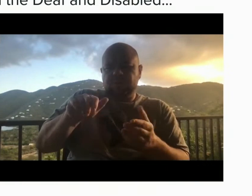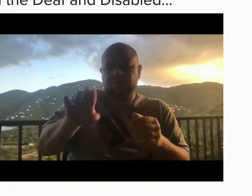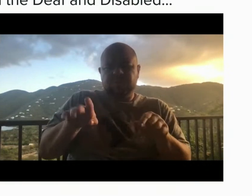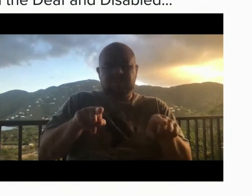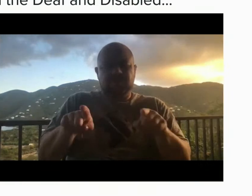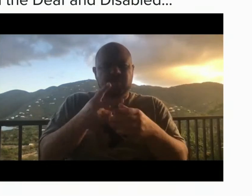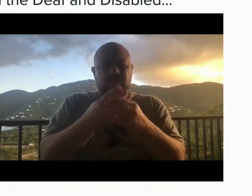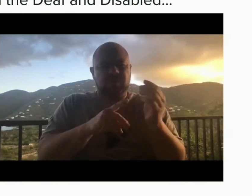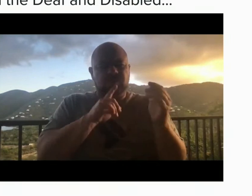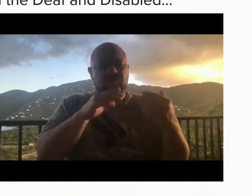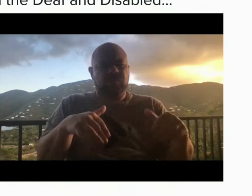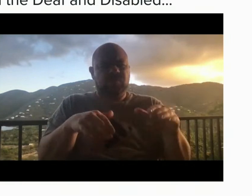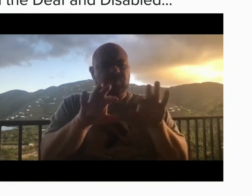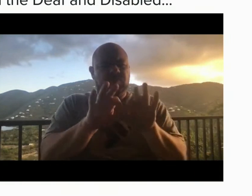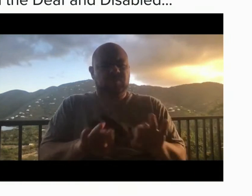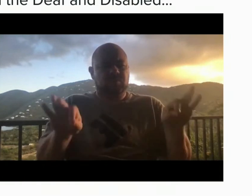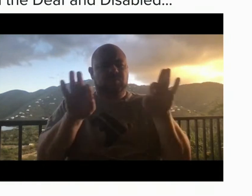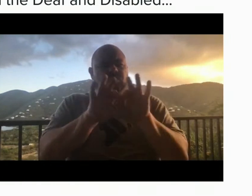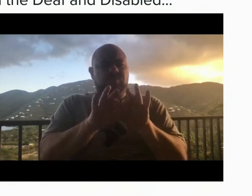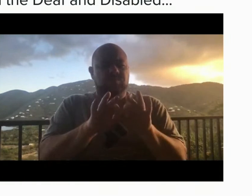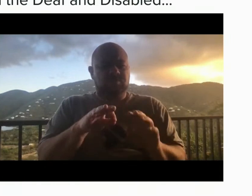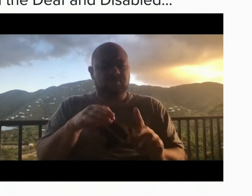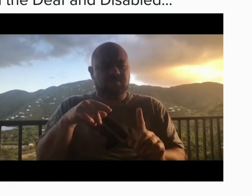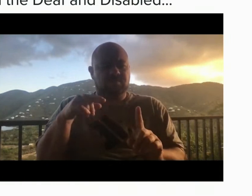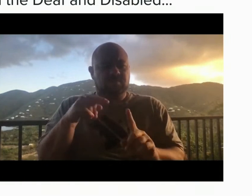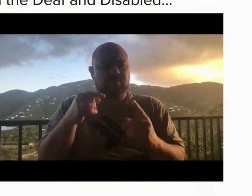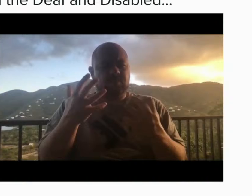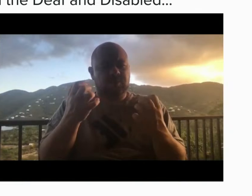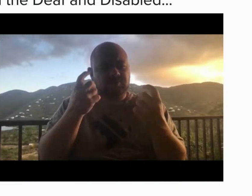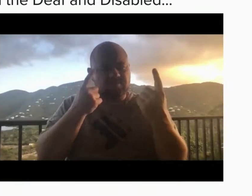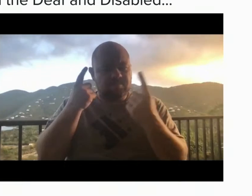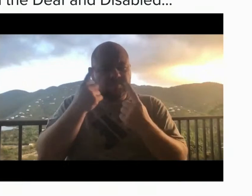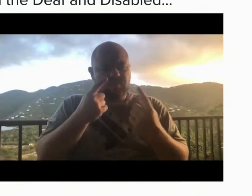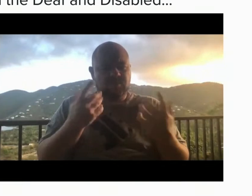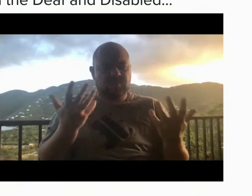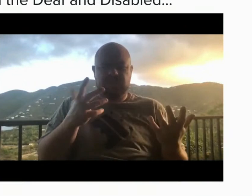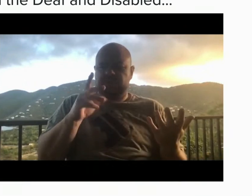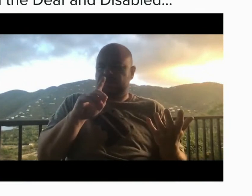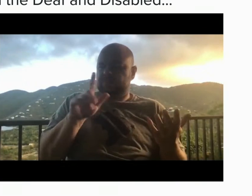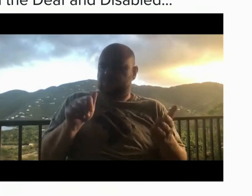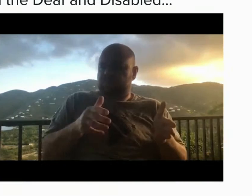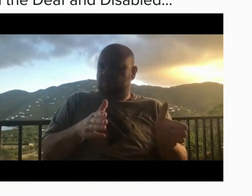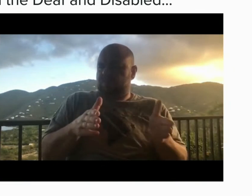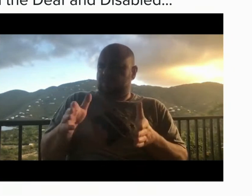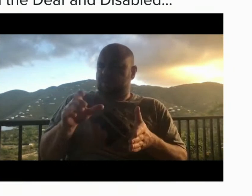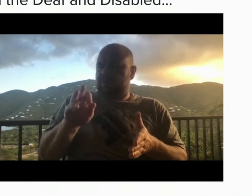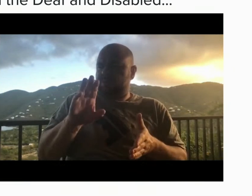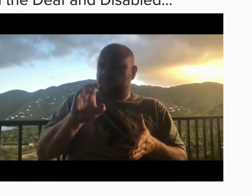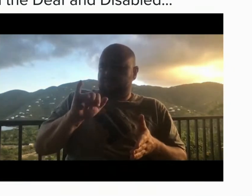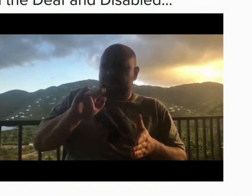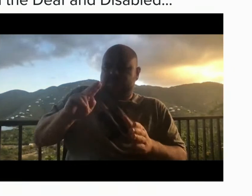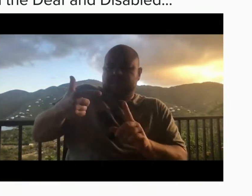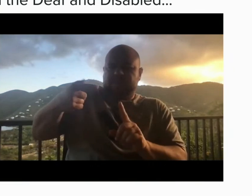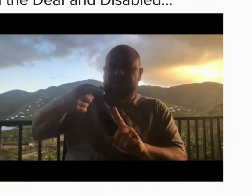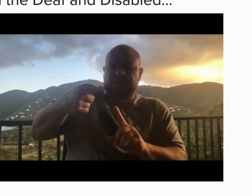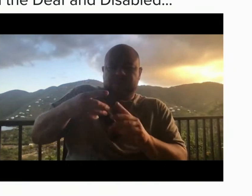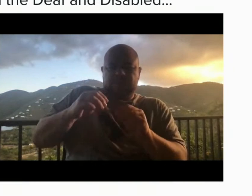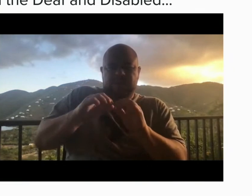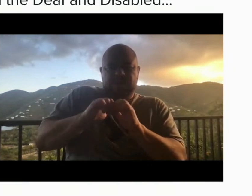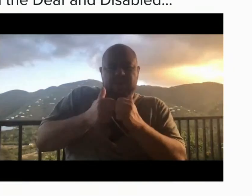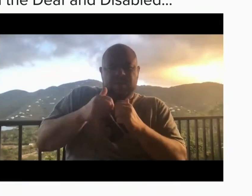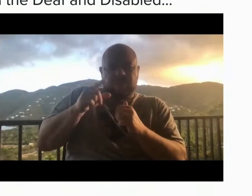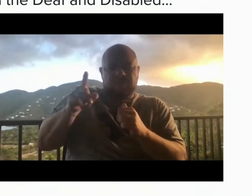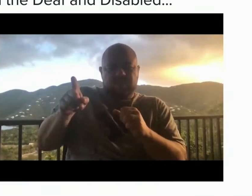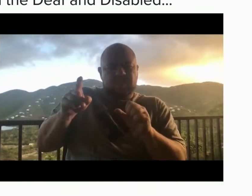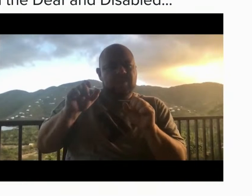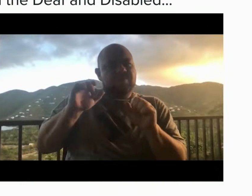classroom, but also in the lab, both are equally important. How do we bring in that disabled